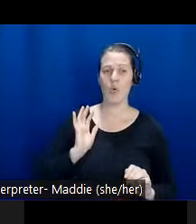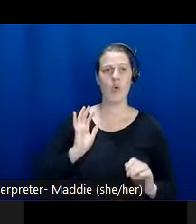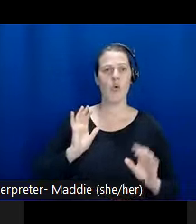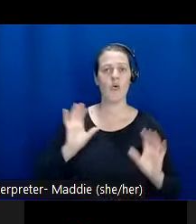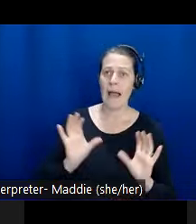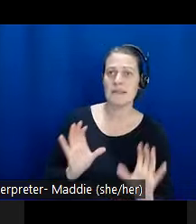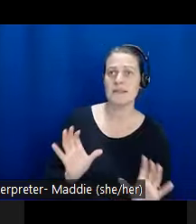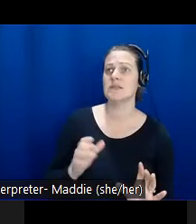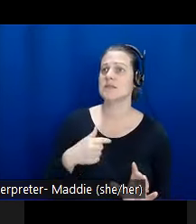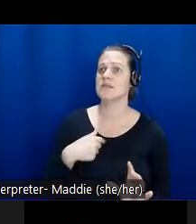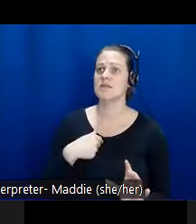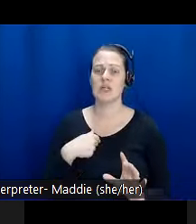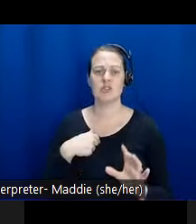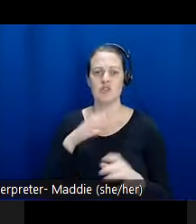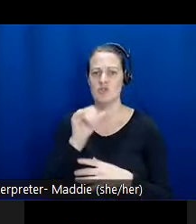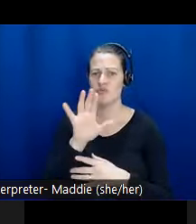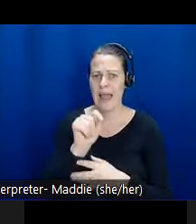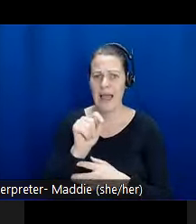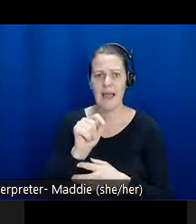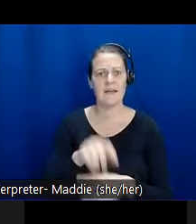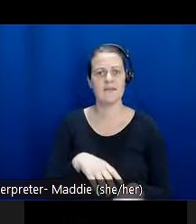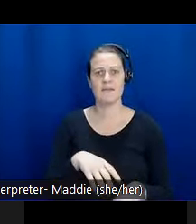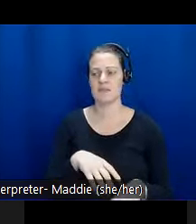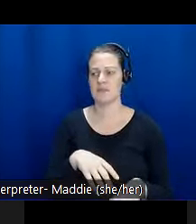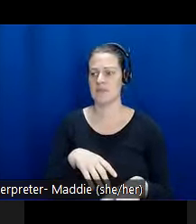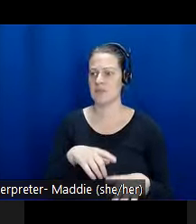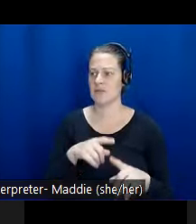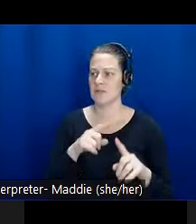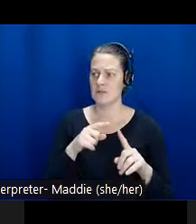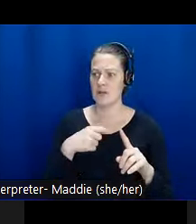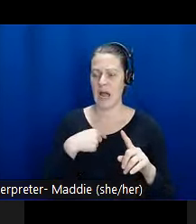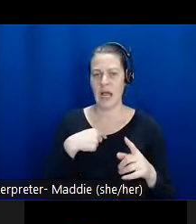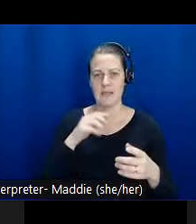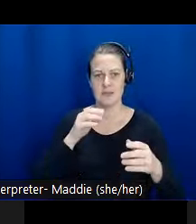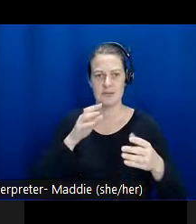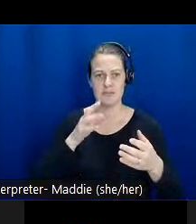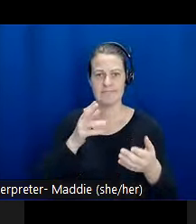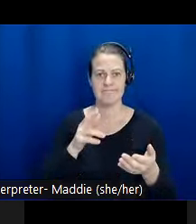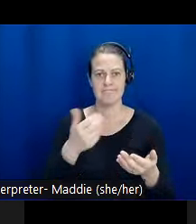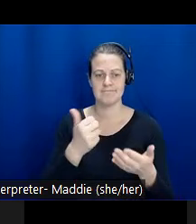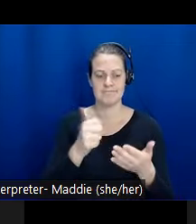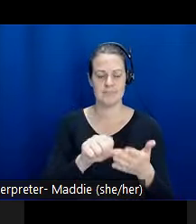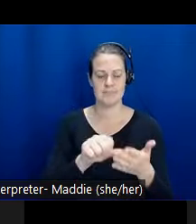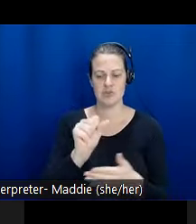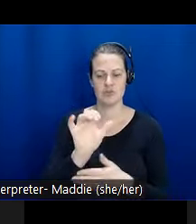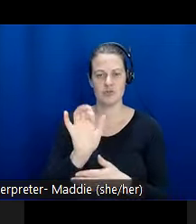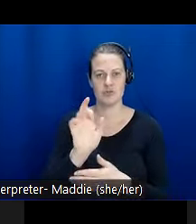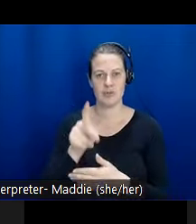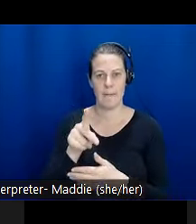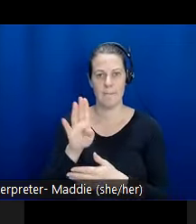doing some sort of craft. She was an avid scrapbooker, and she made jewelry. And she felt as if